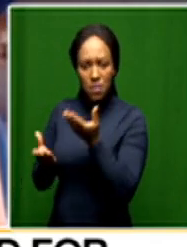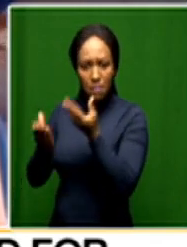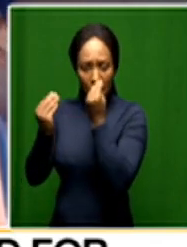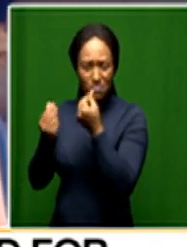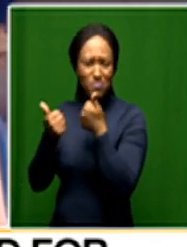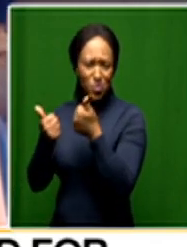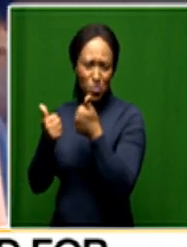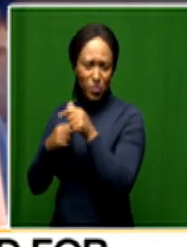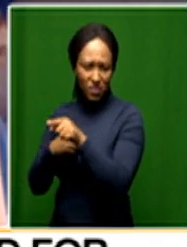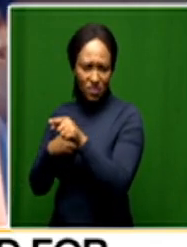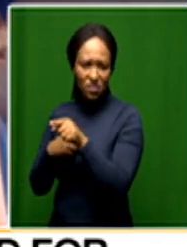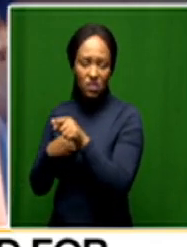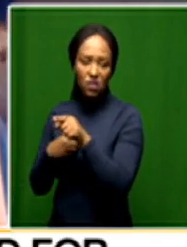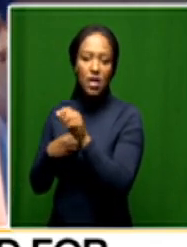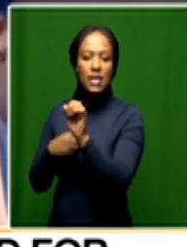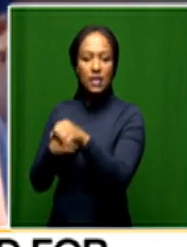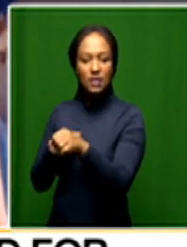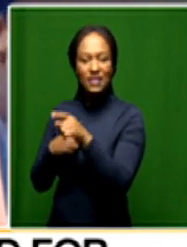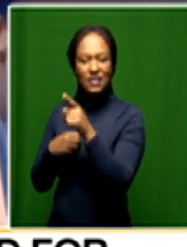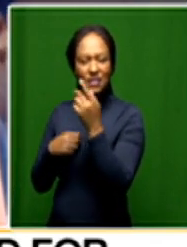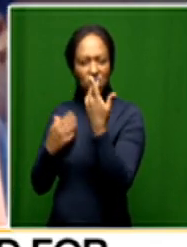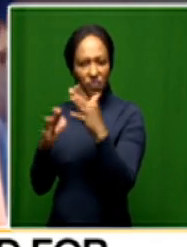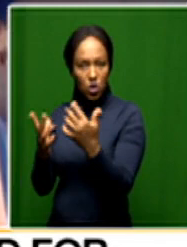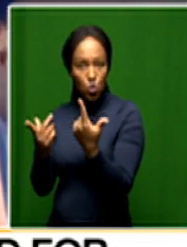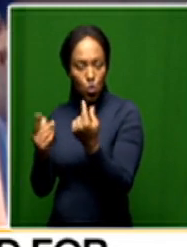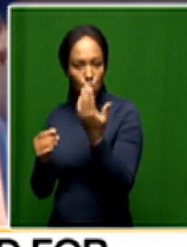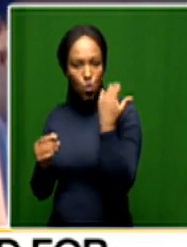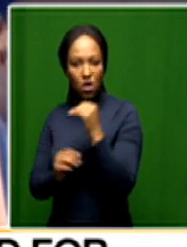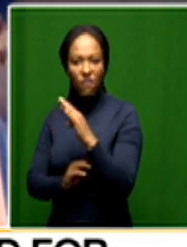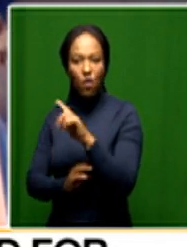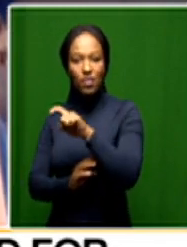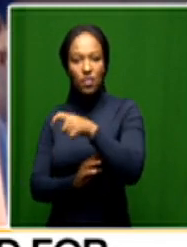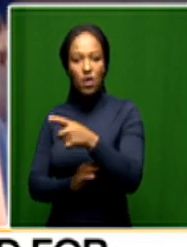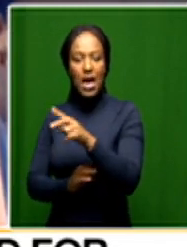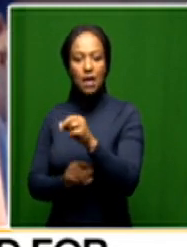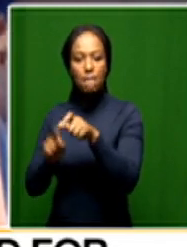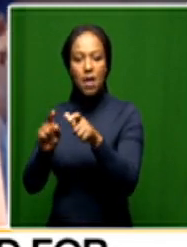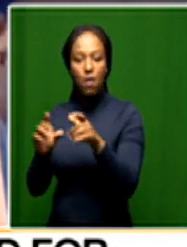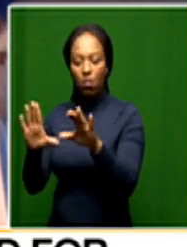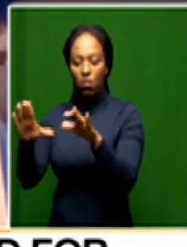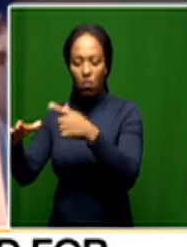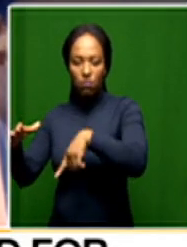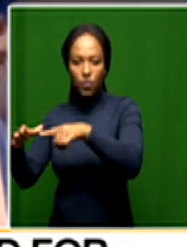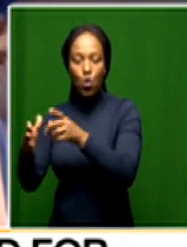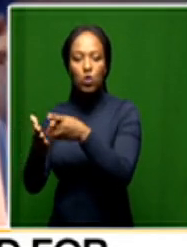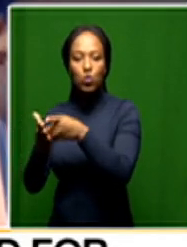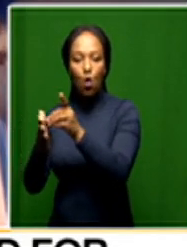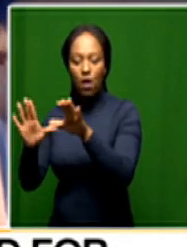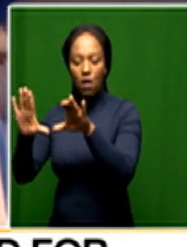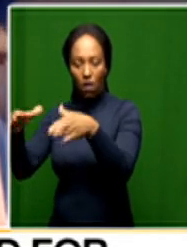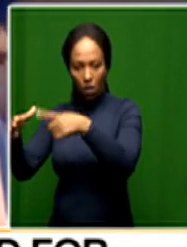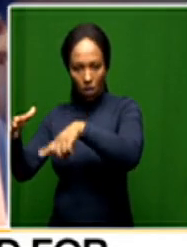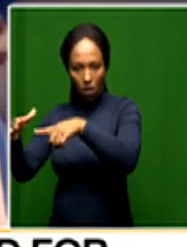is a good thing. Even though this was only done over a sample of 4,800 donors. So I suppose the first